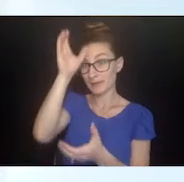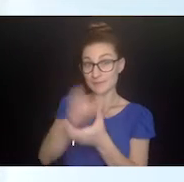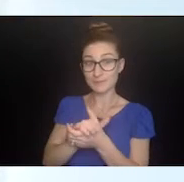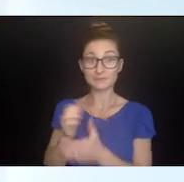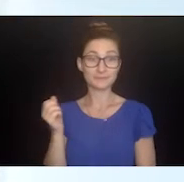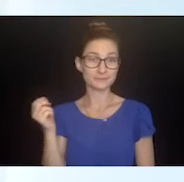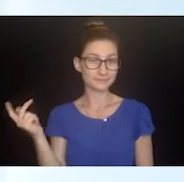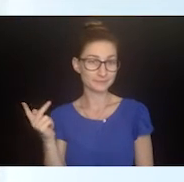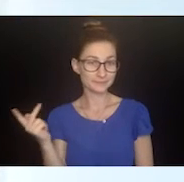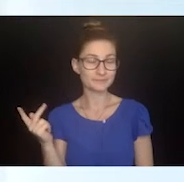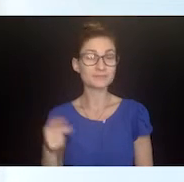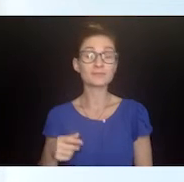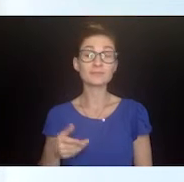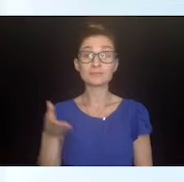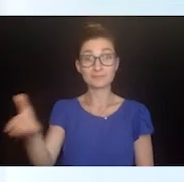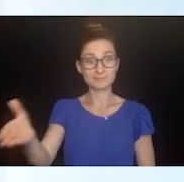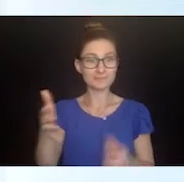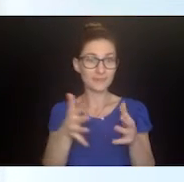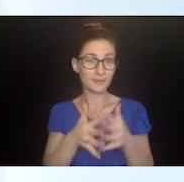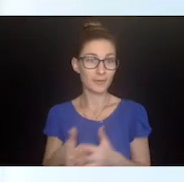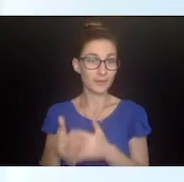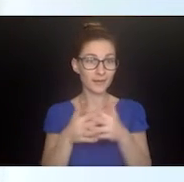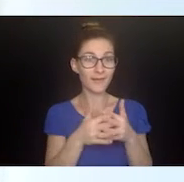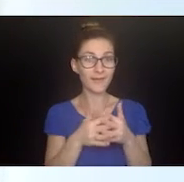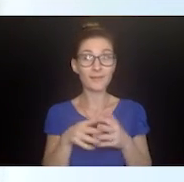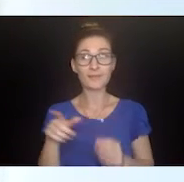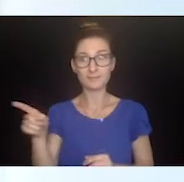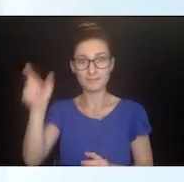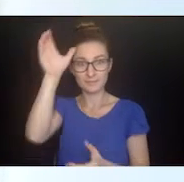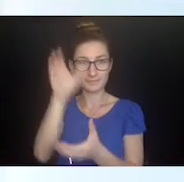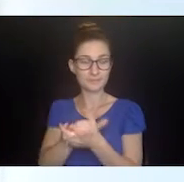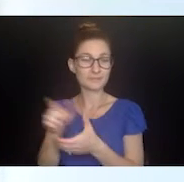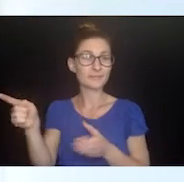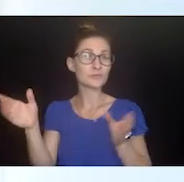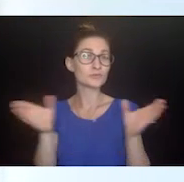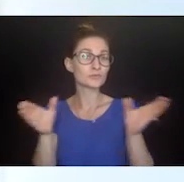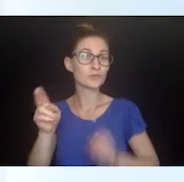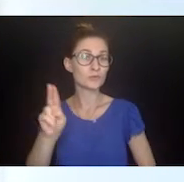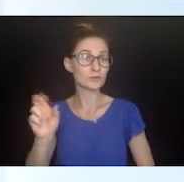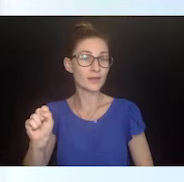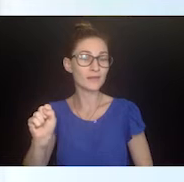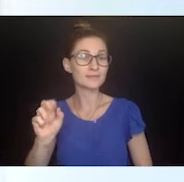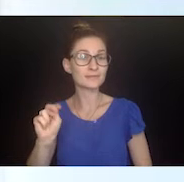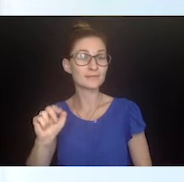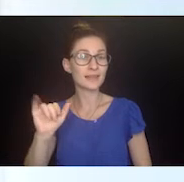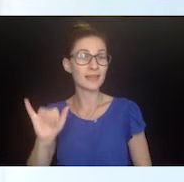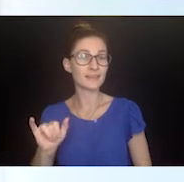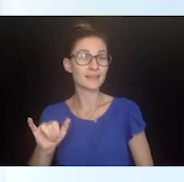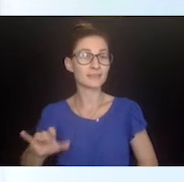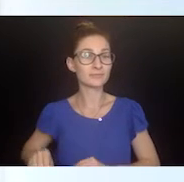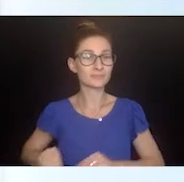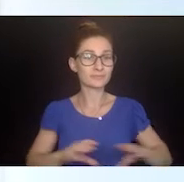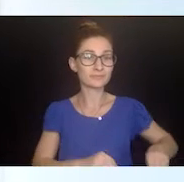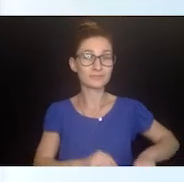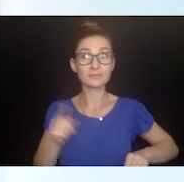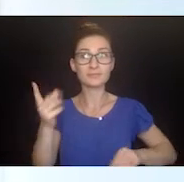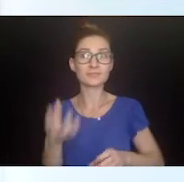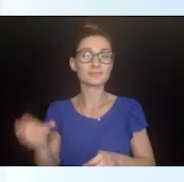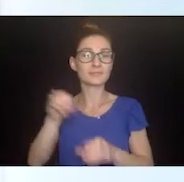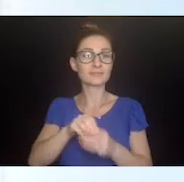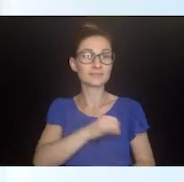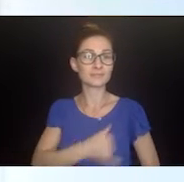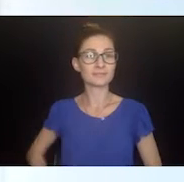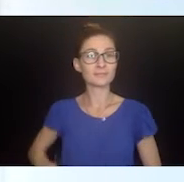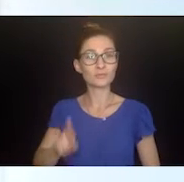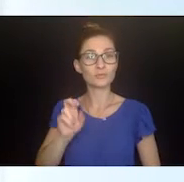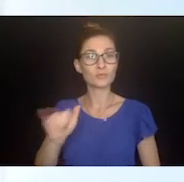in America. My husband was serving with the US Navy. He's part of the Royal Air